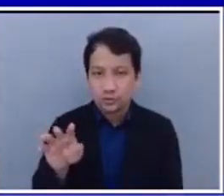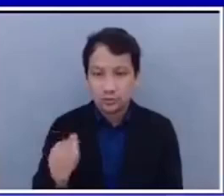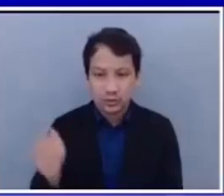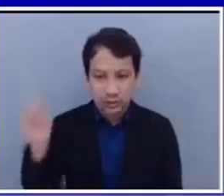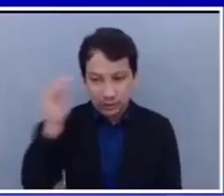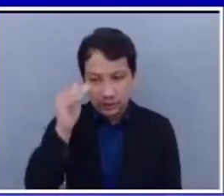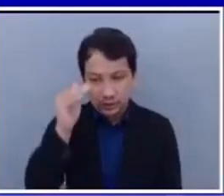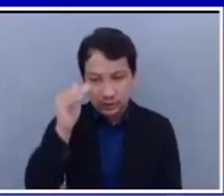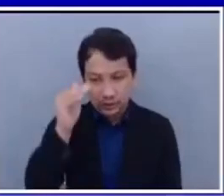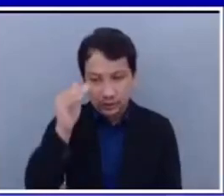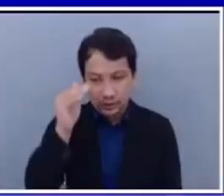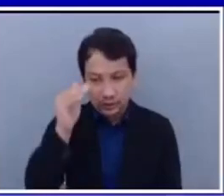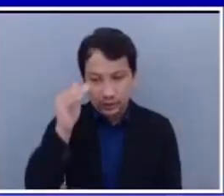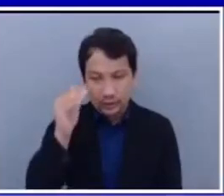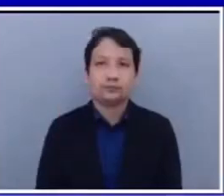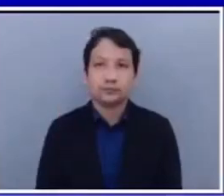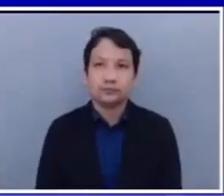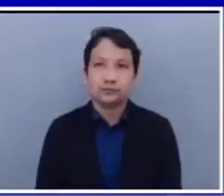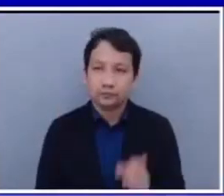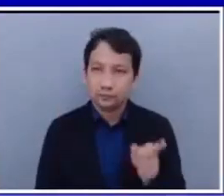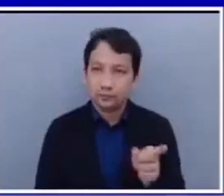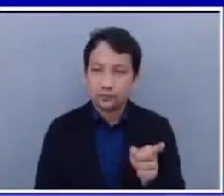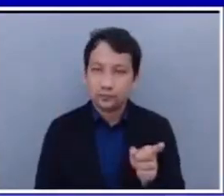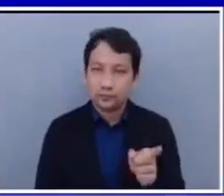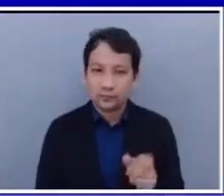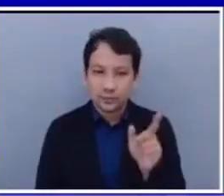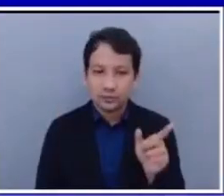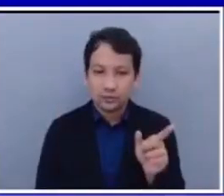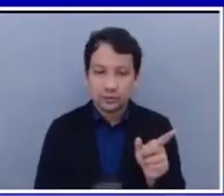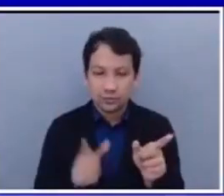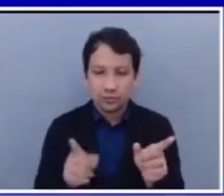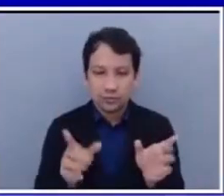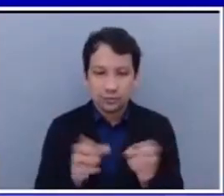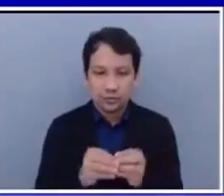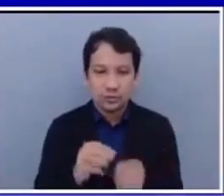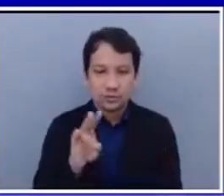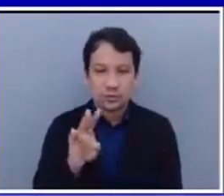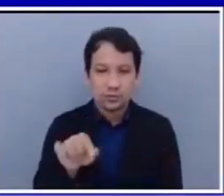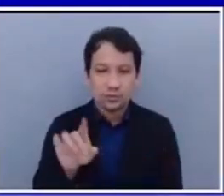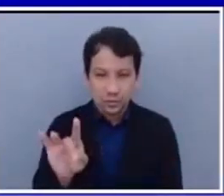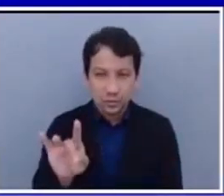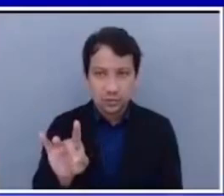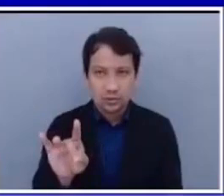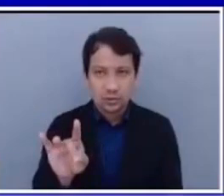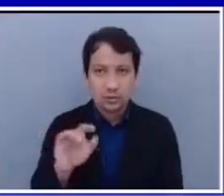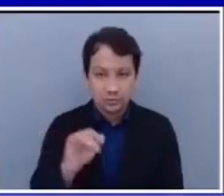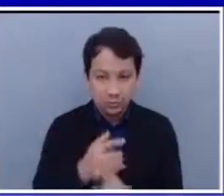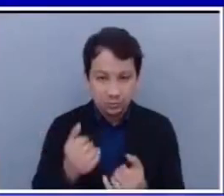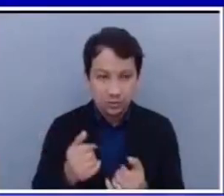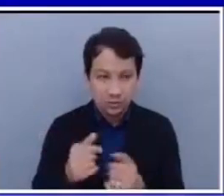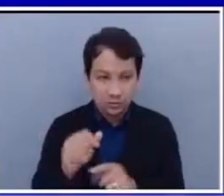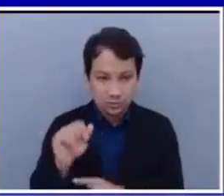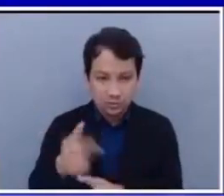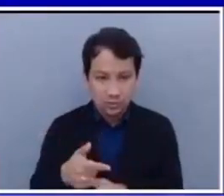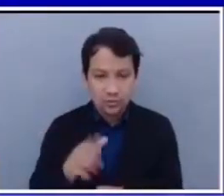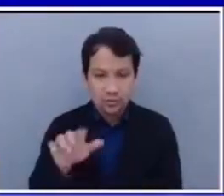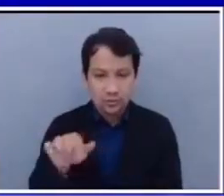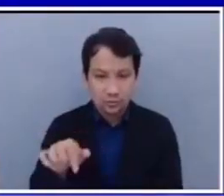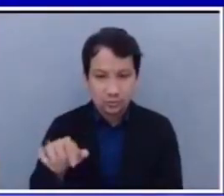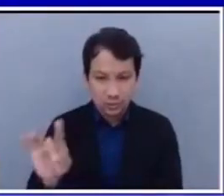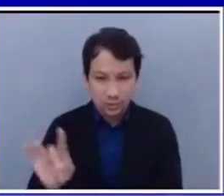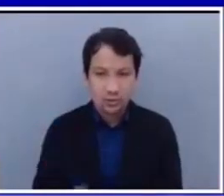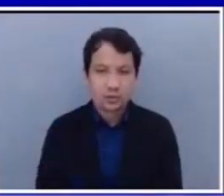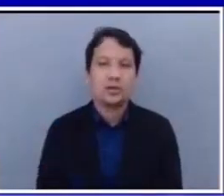then 2021, 7.8. And then ngayon, January to August, 5.8. Okay. Sa